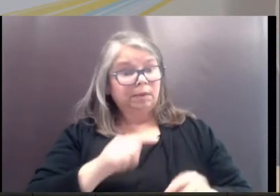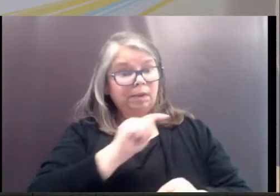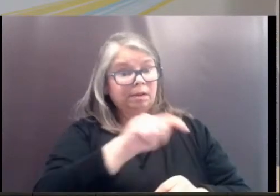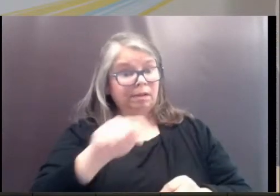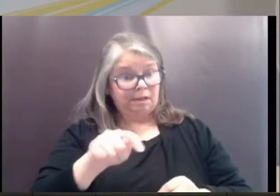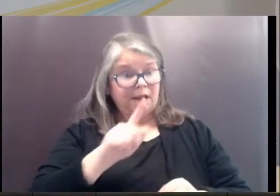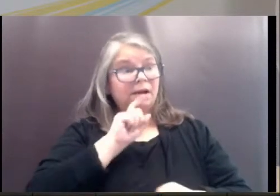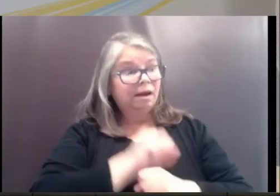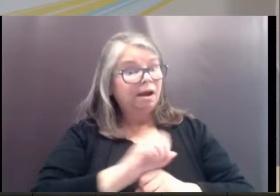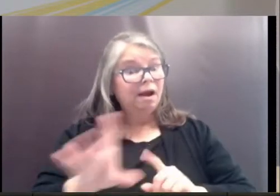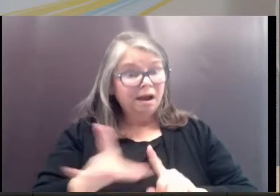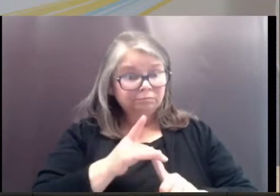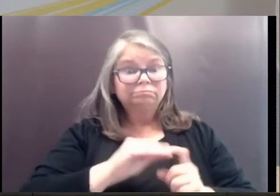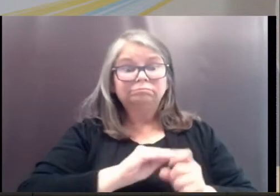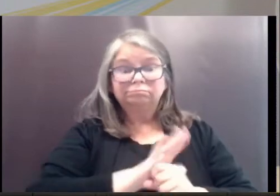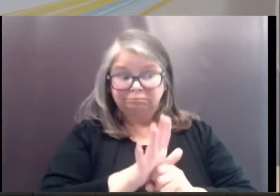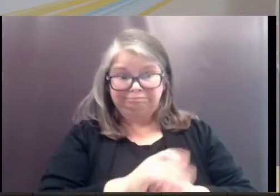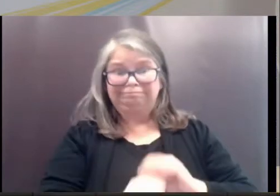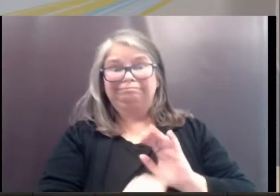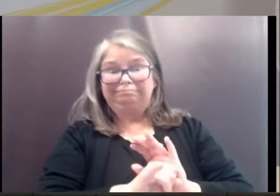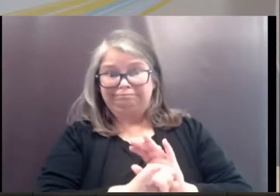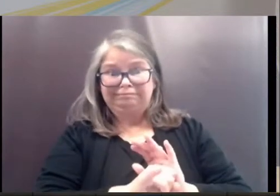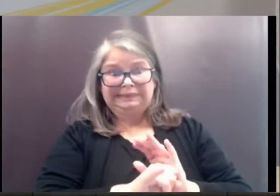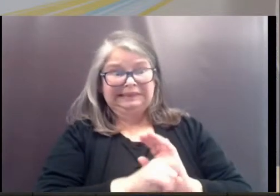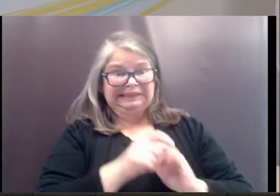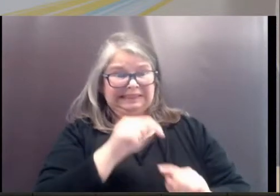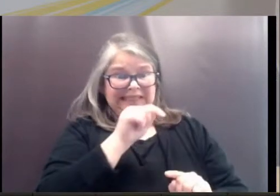that we can follow up.